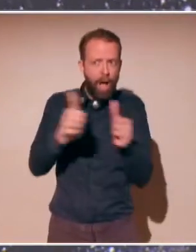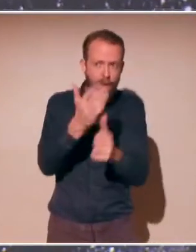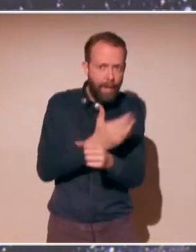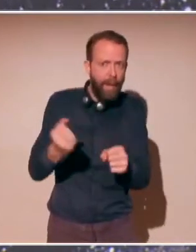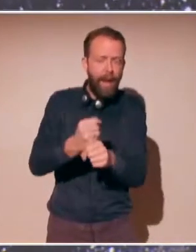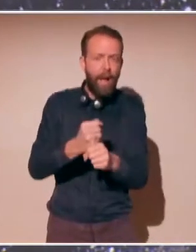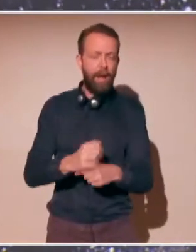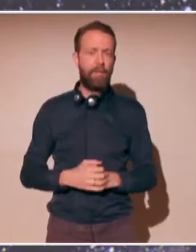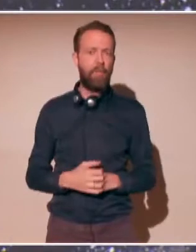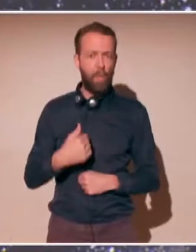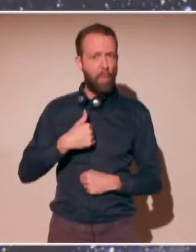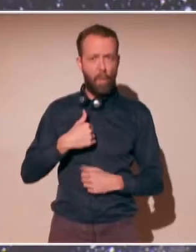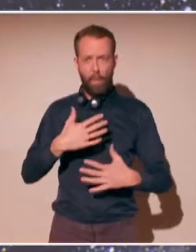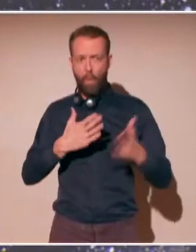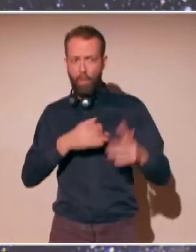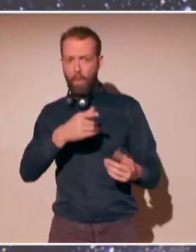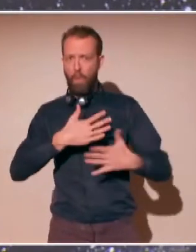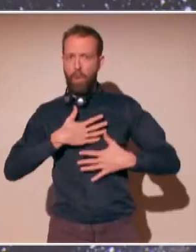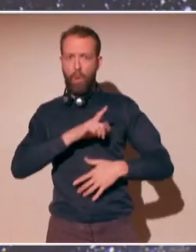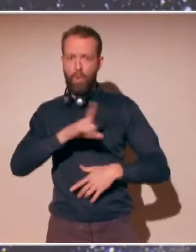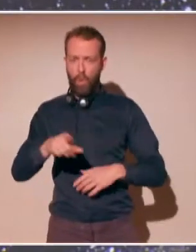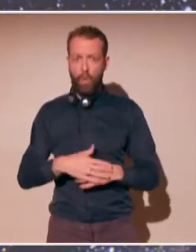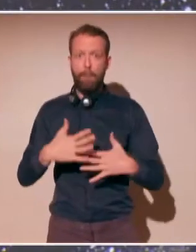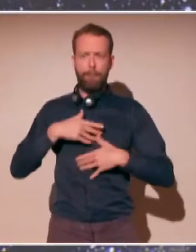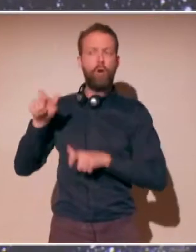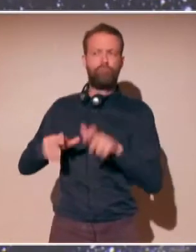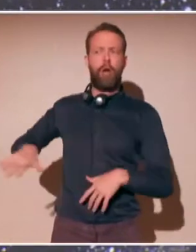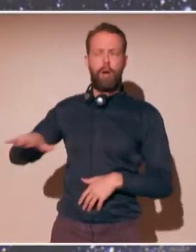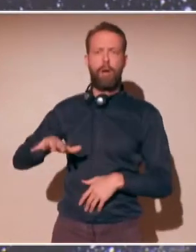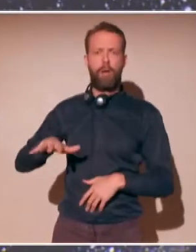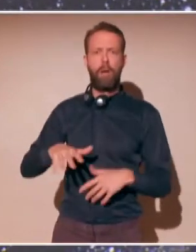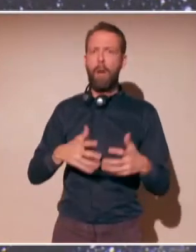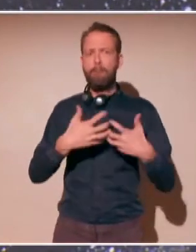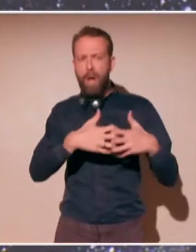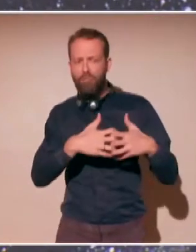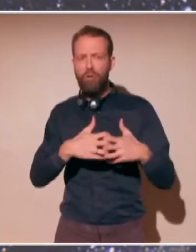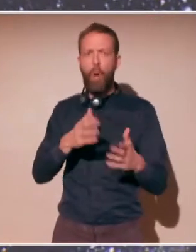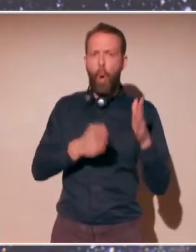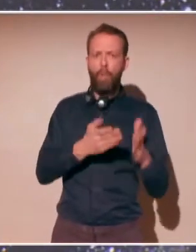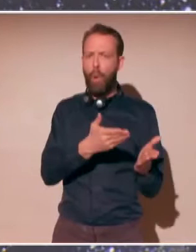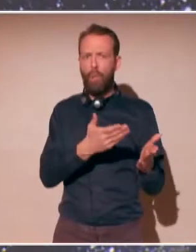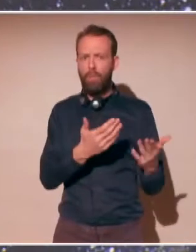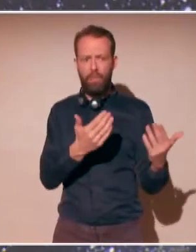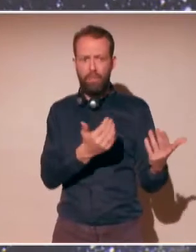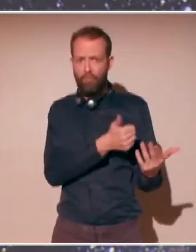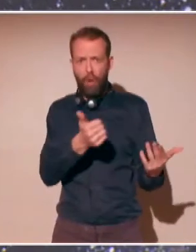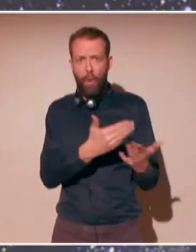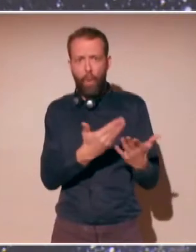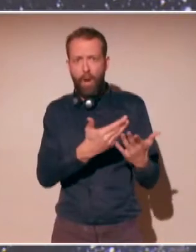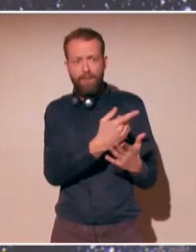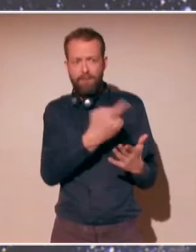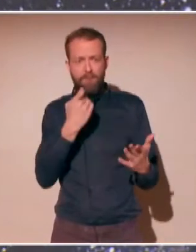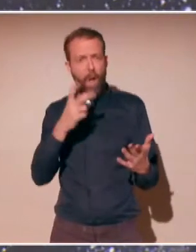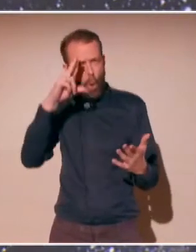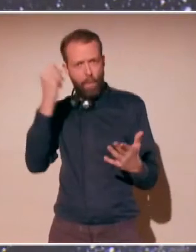not creating robots? I'm not scared of robots. I'm scared of people. Machines and